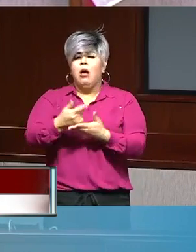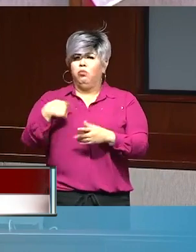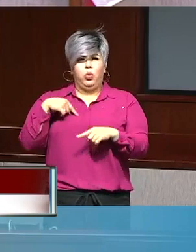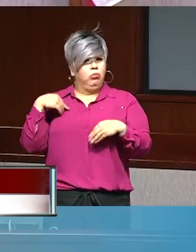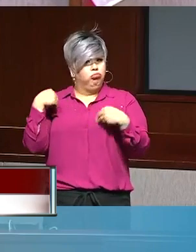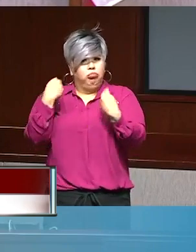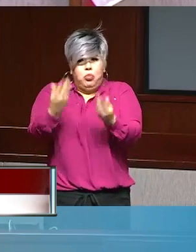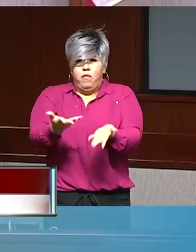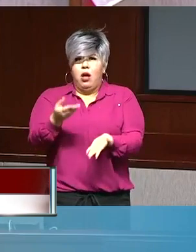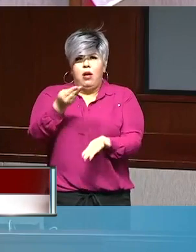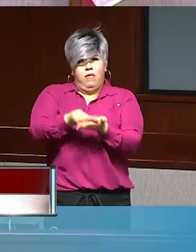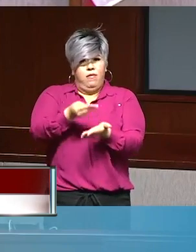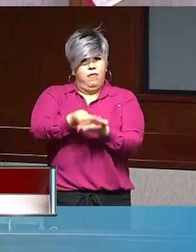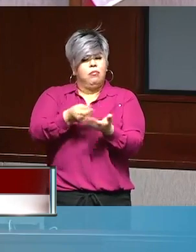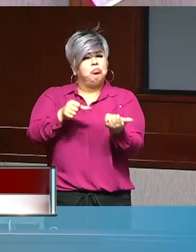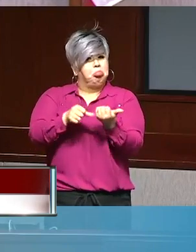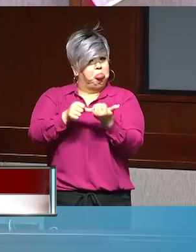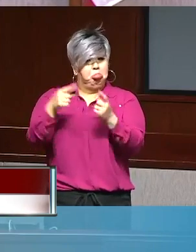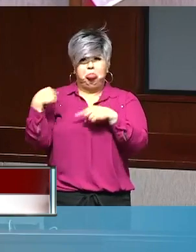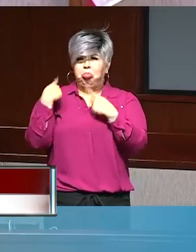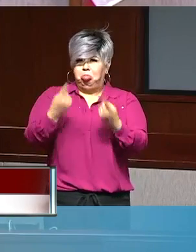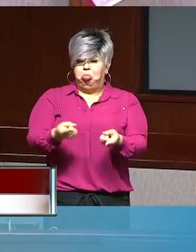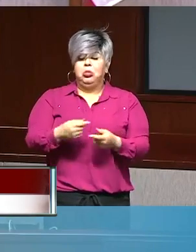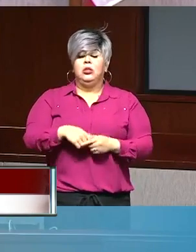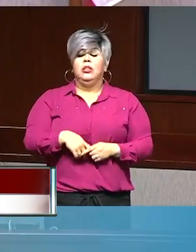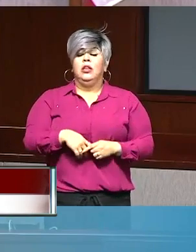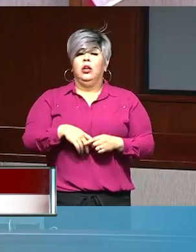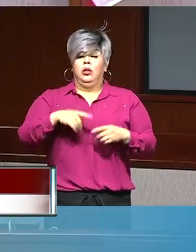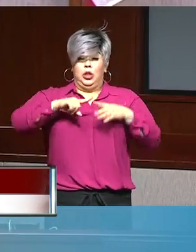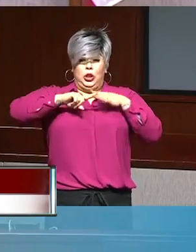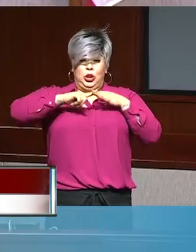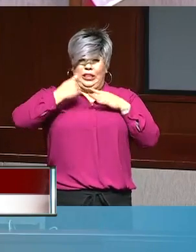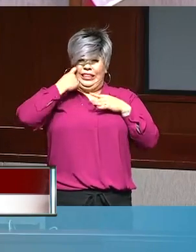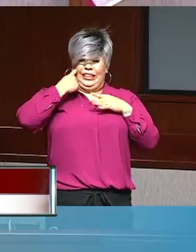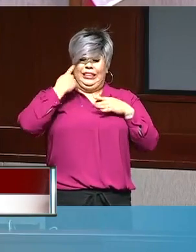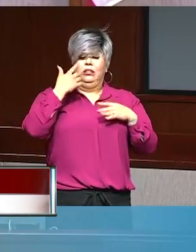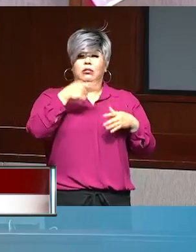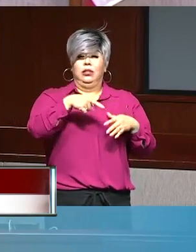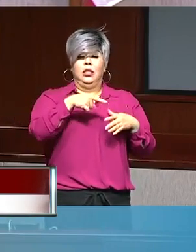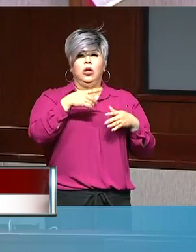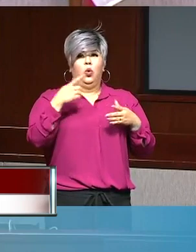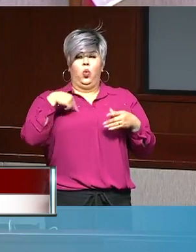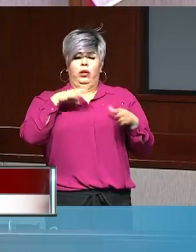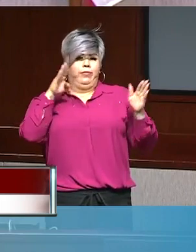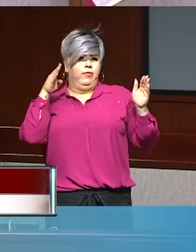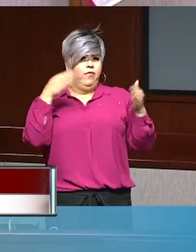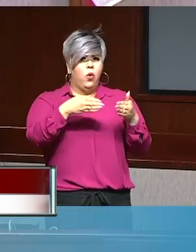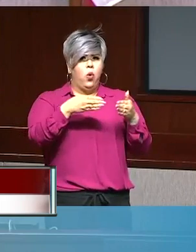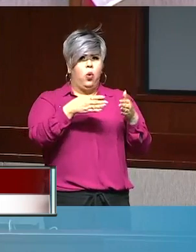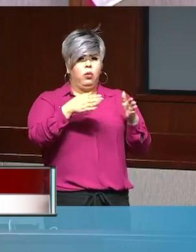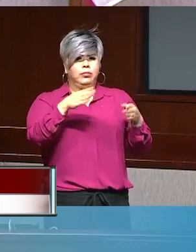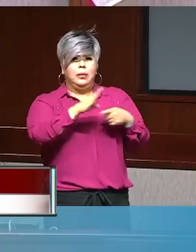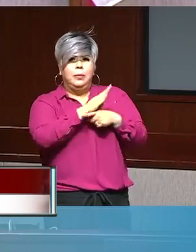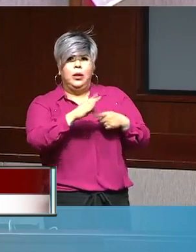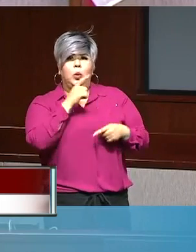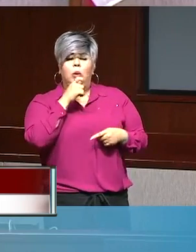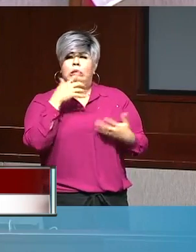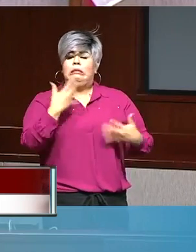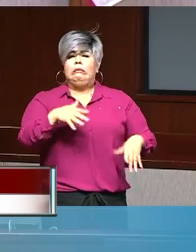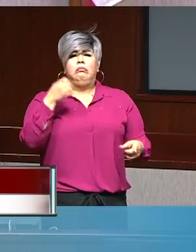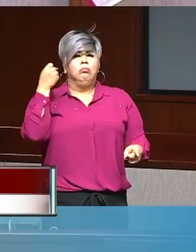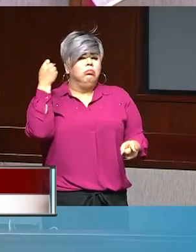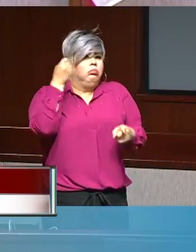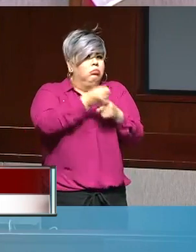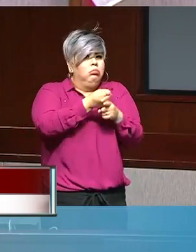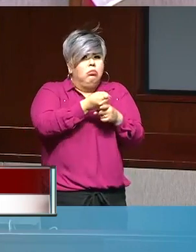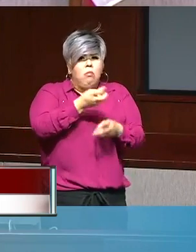financial assistance. The first 2 weeks of that program, we were targeting those businesses most severely impacted due to the